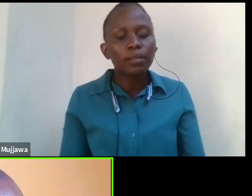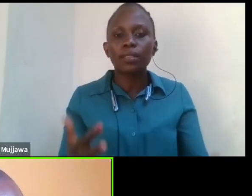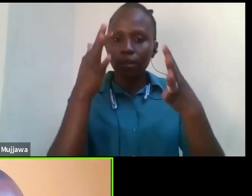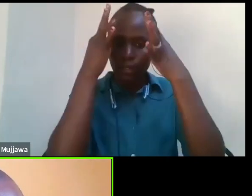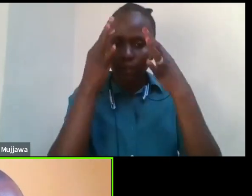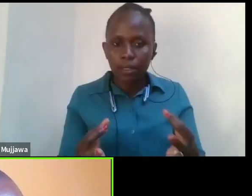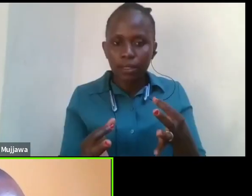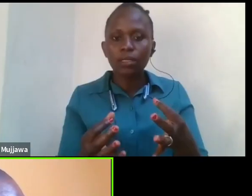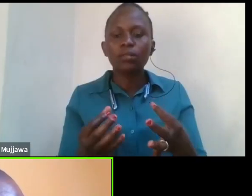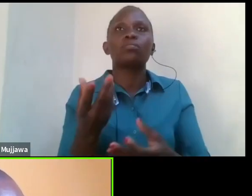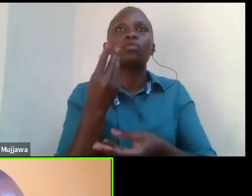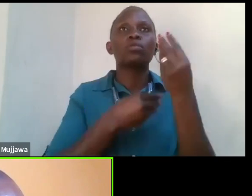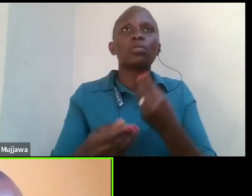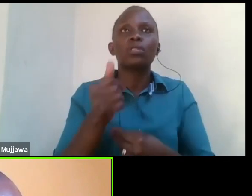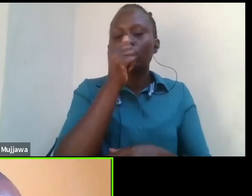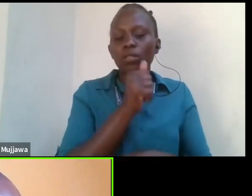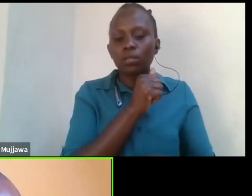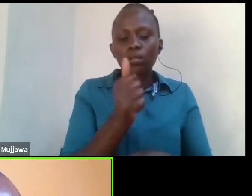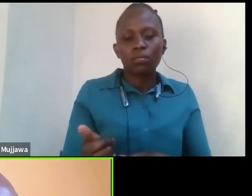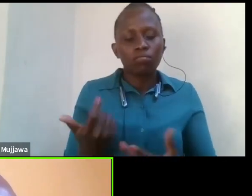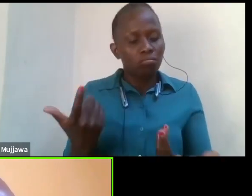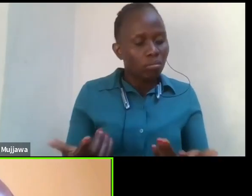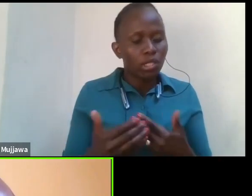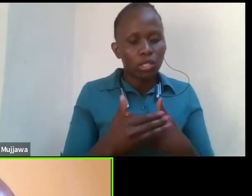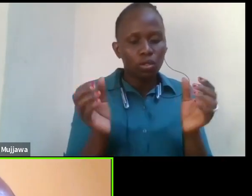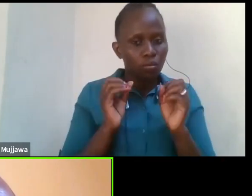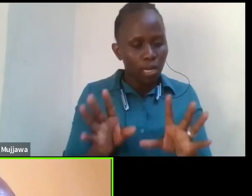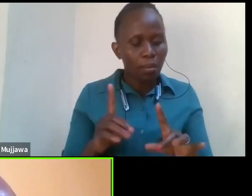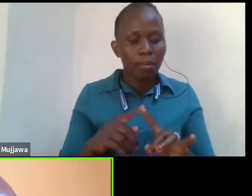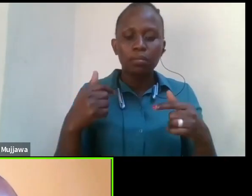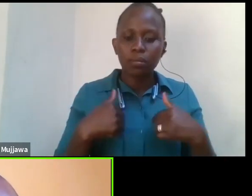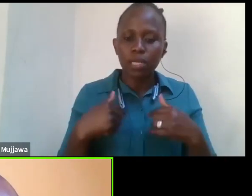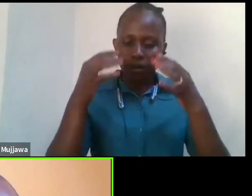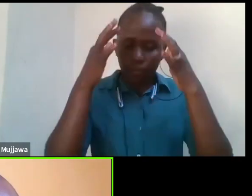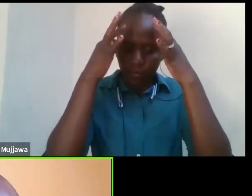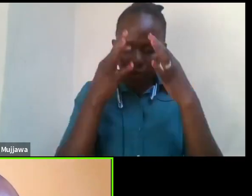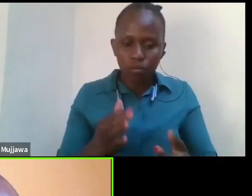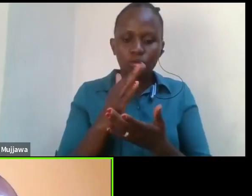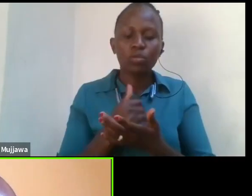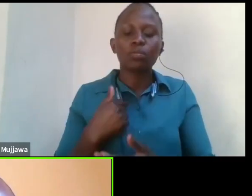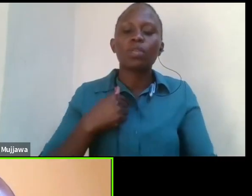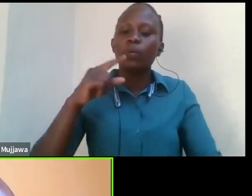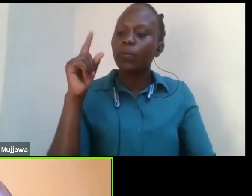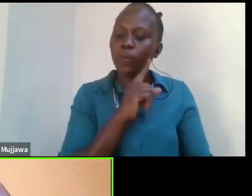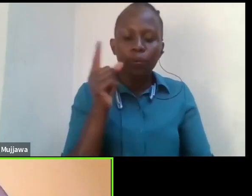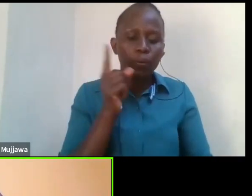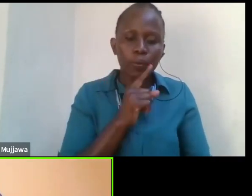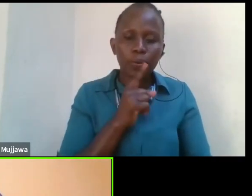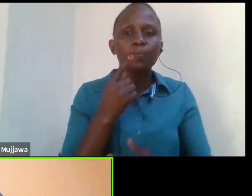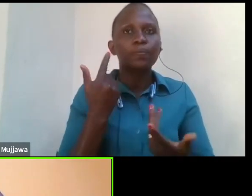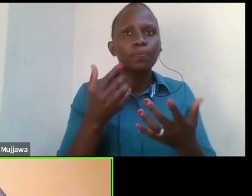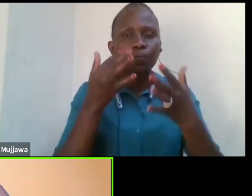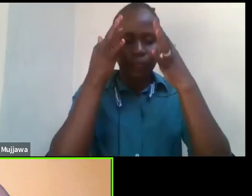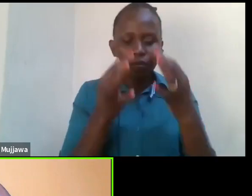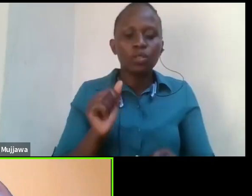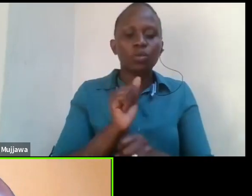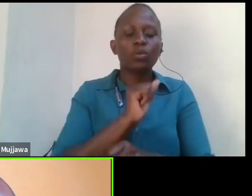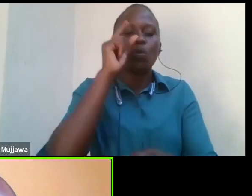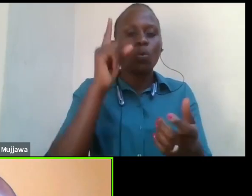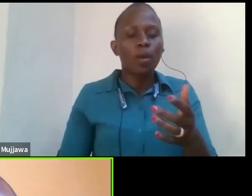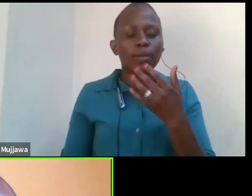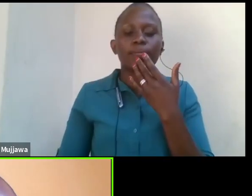trade secret route for non-disclosure. Me, I've decided, because I'm an expert in the game as well, I've decided to do what? To